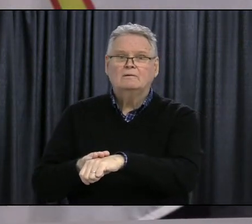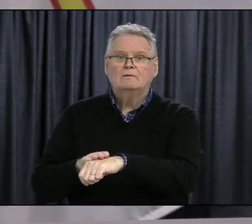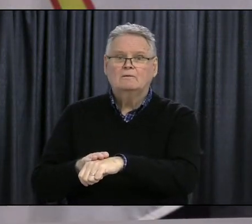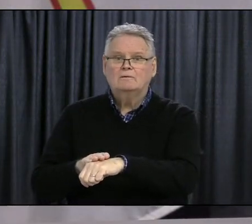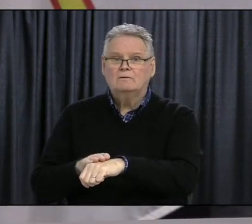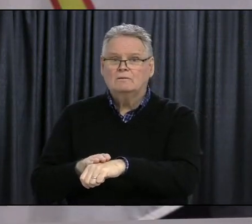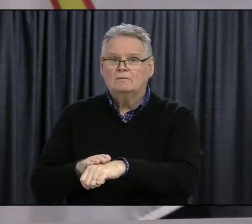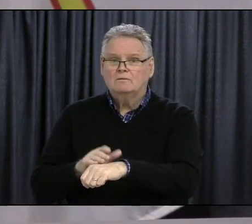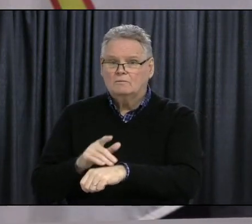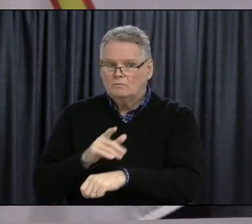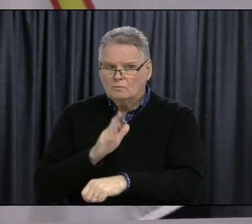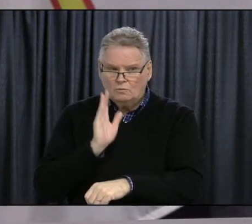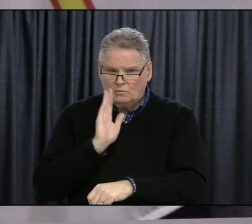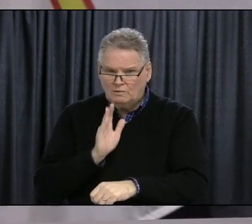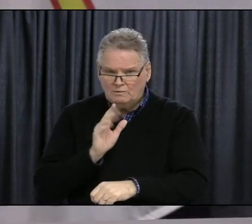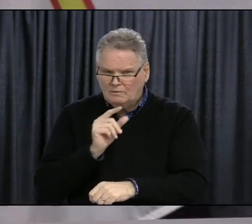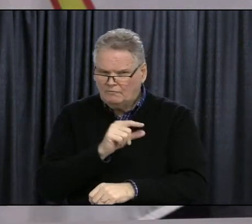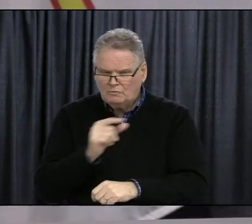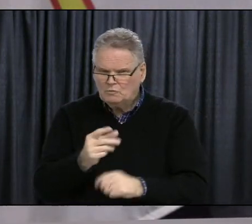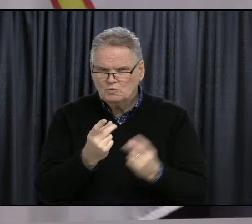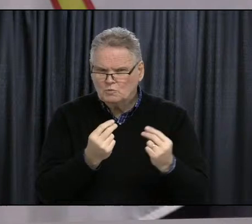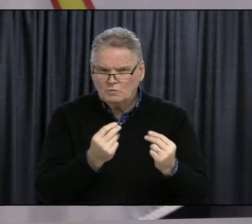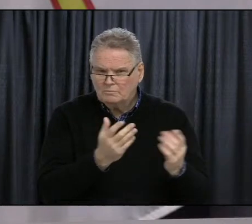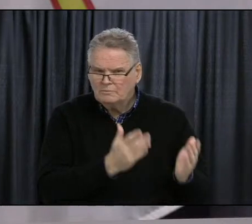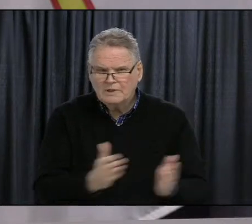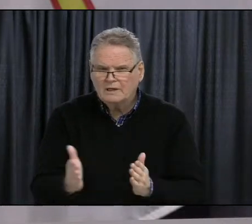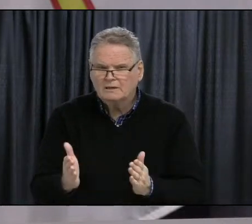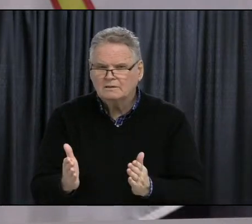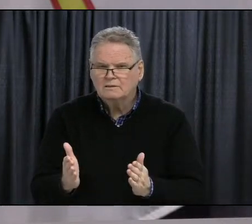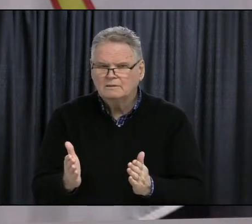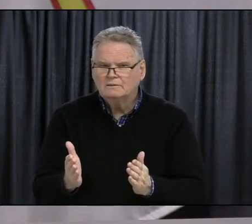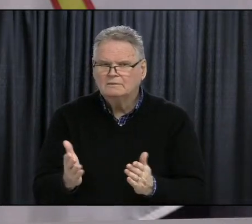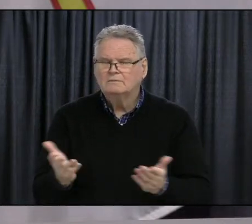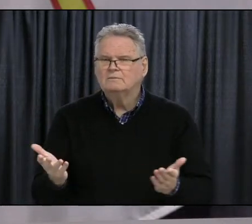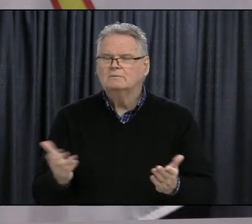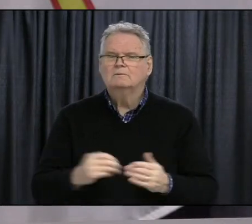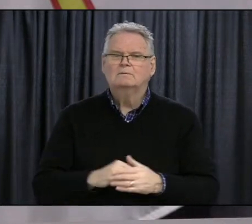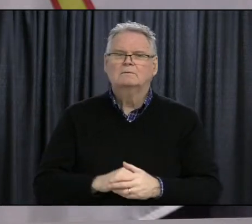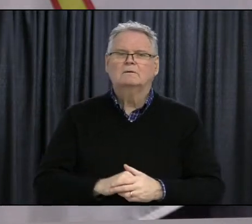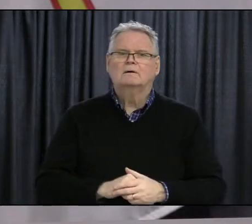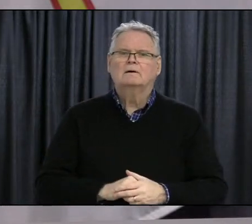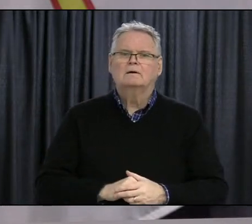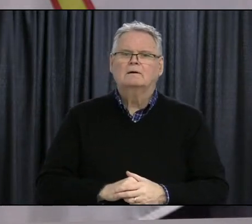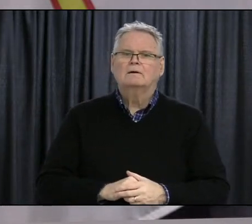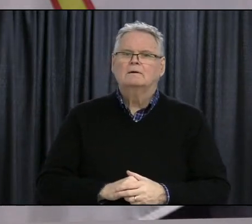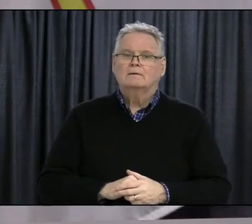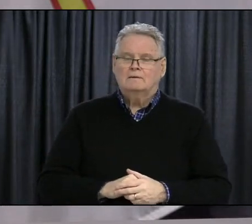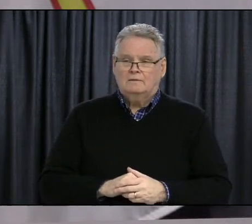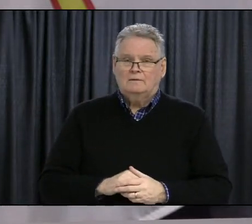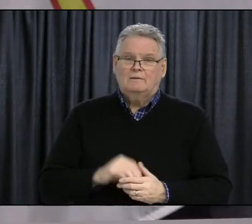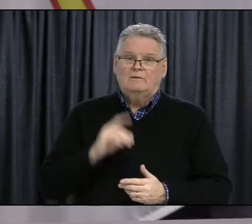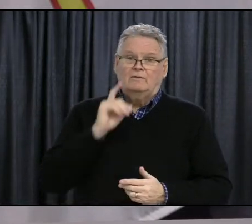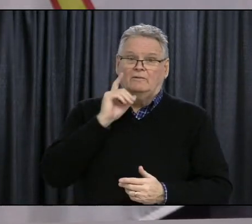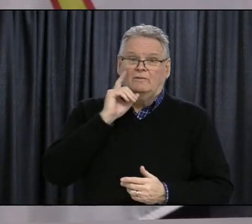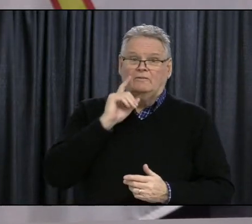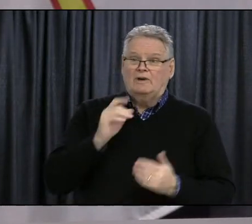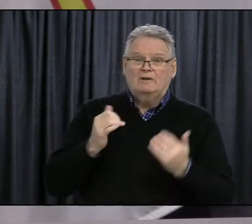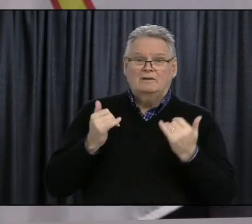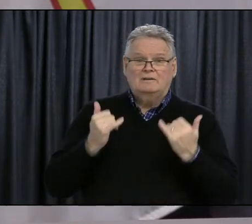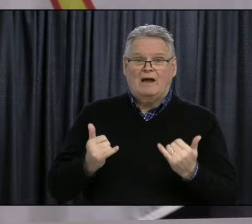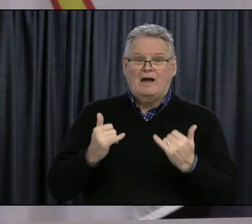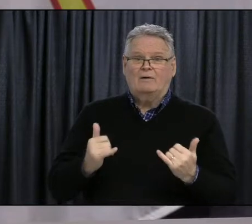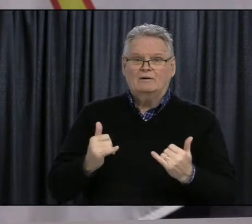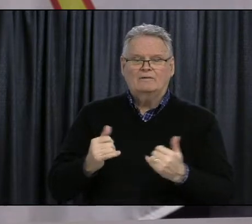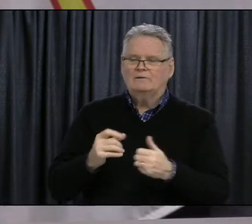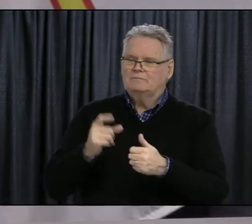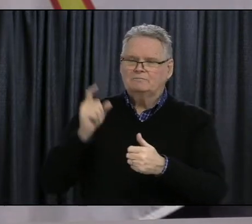with this, what we're trying to do right now is to find the source of these cases, right? So what is, where did this